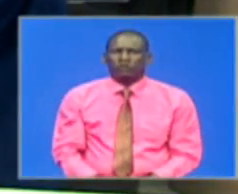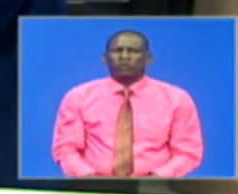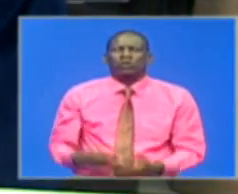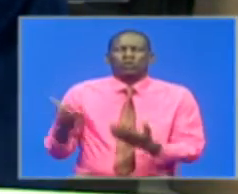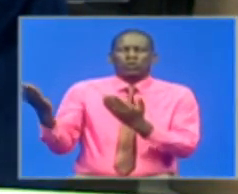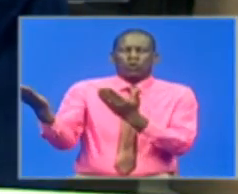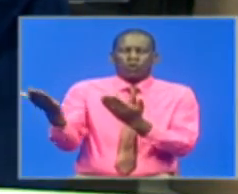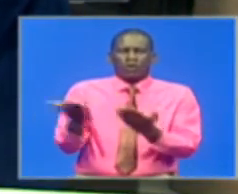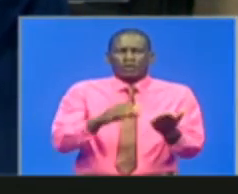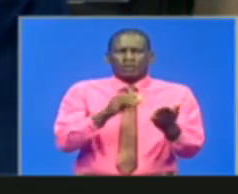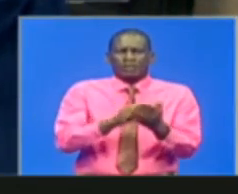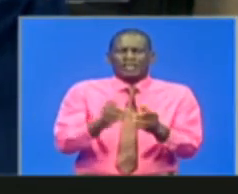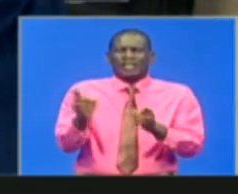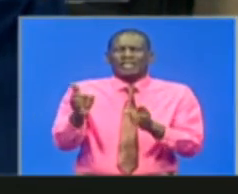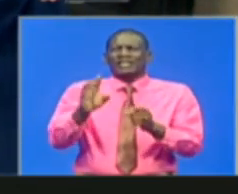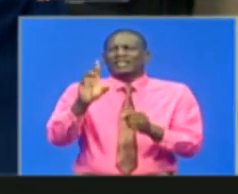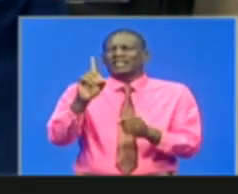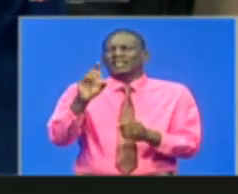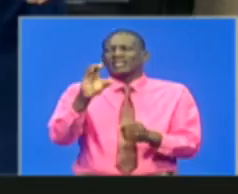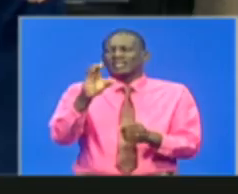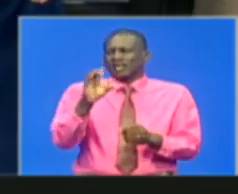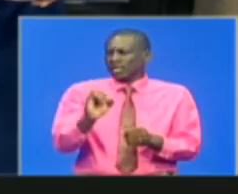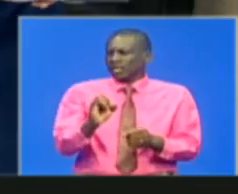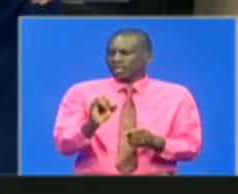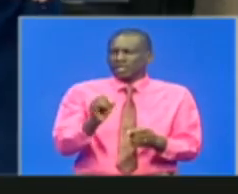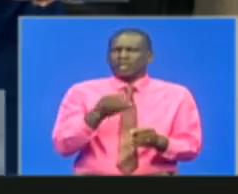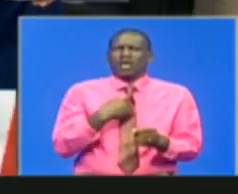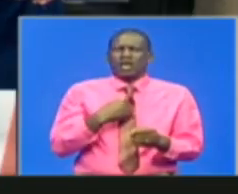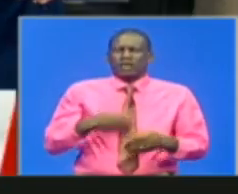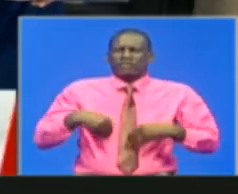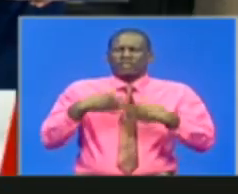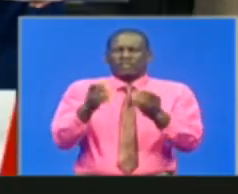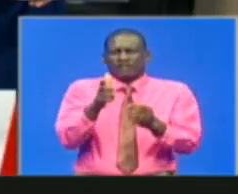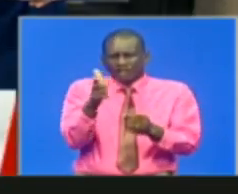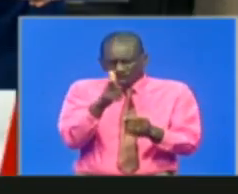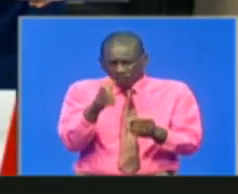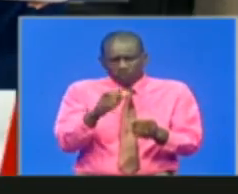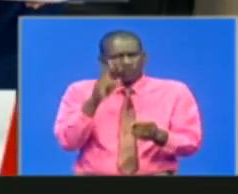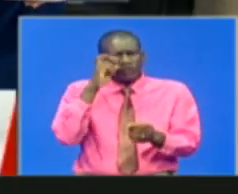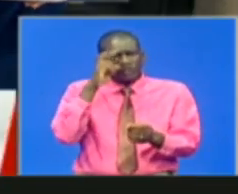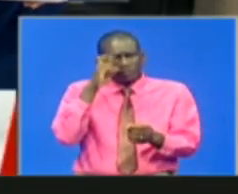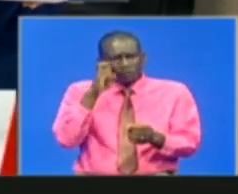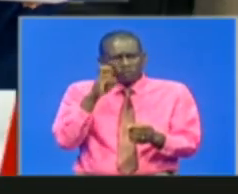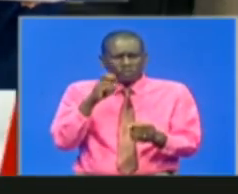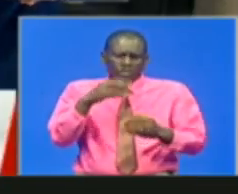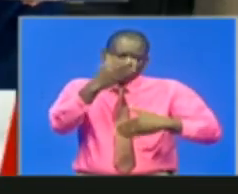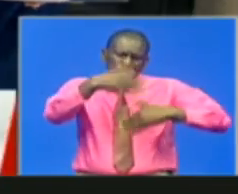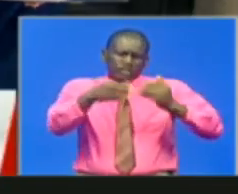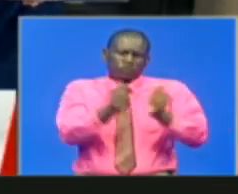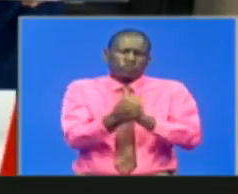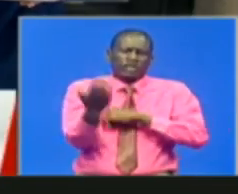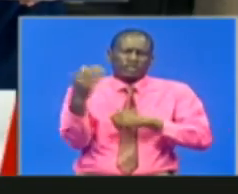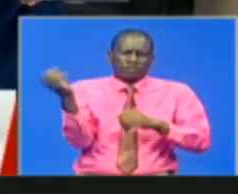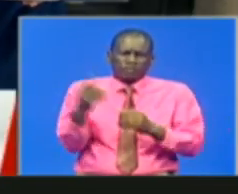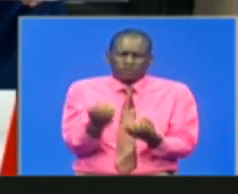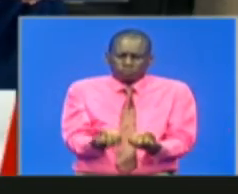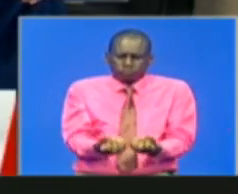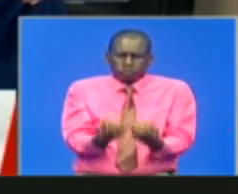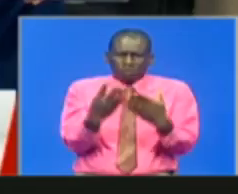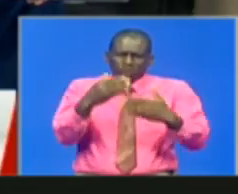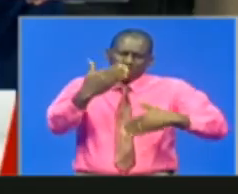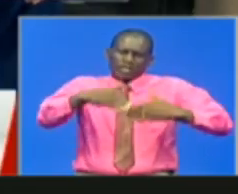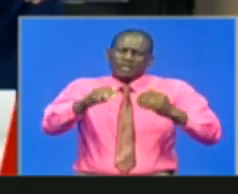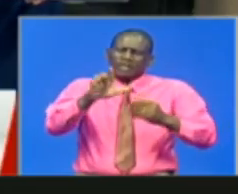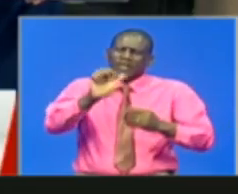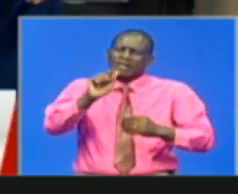Welcome back. The Directorate of Criminal Investigations has released a video of a suspect connected to last month's blast along Latema